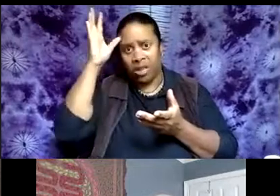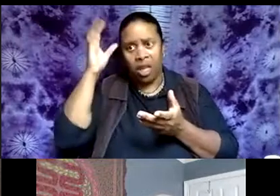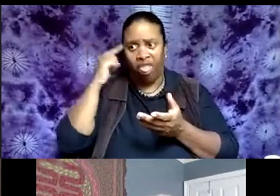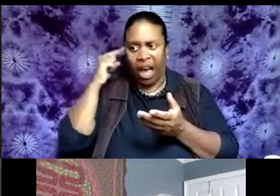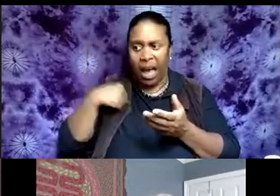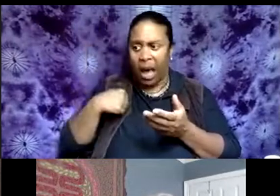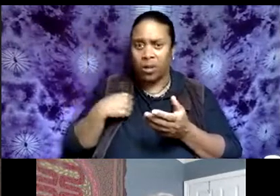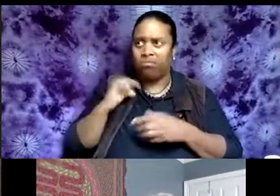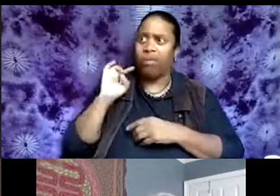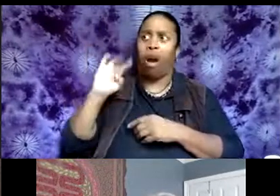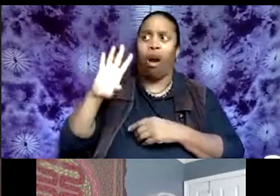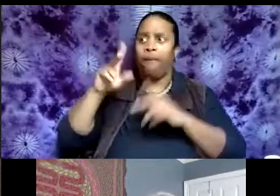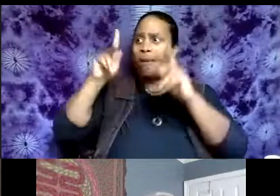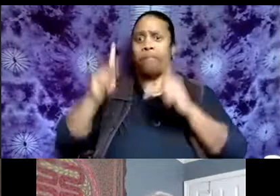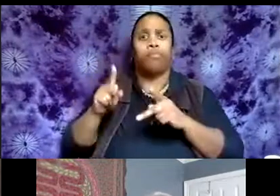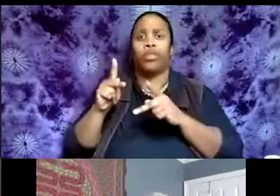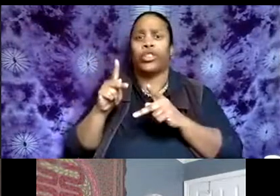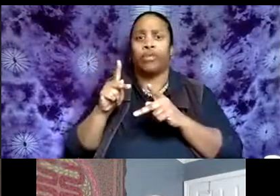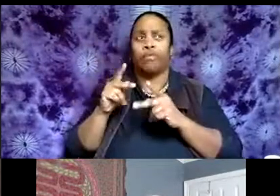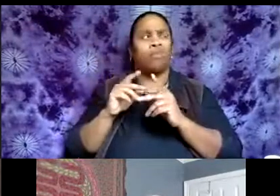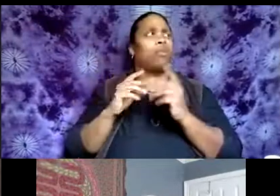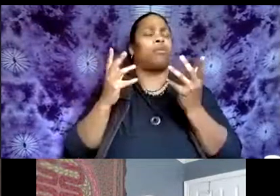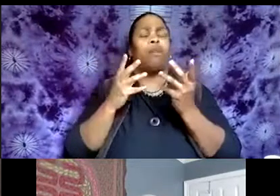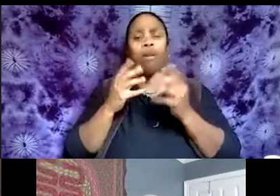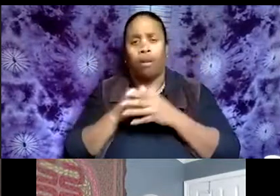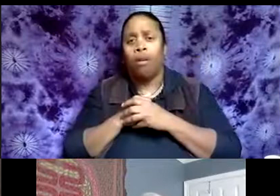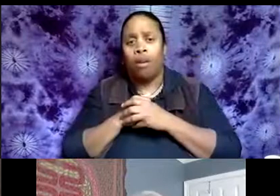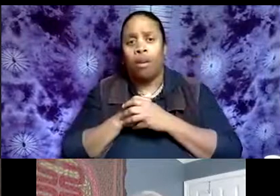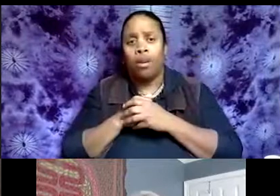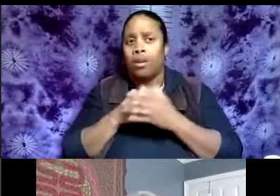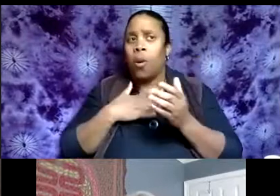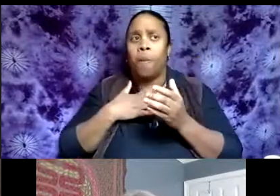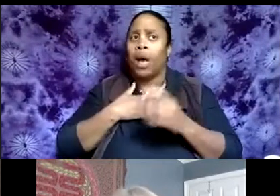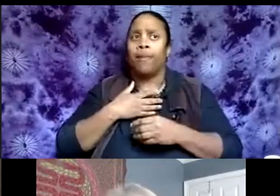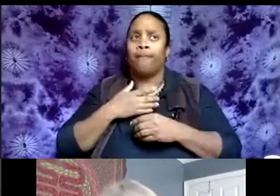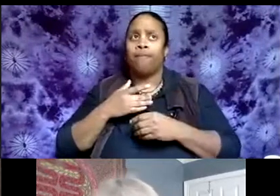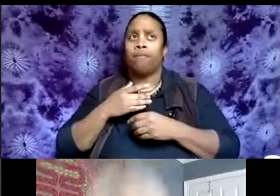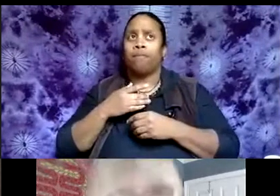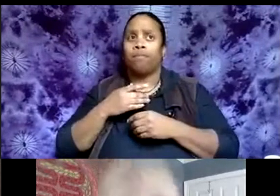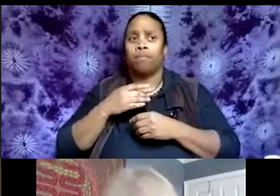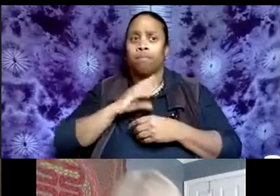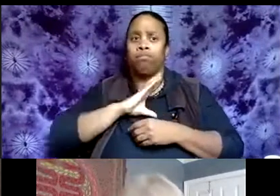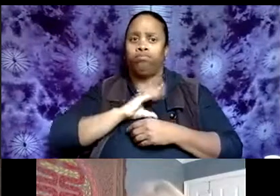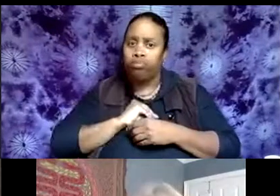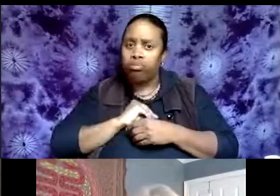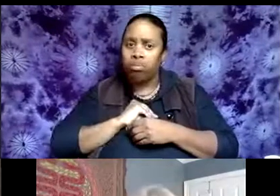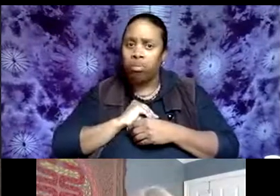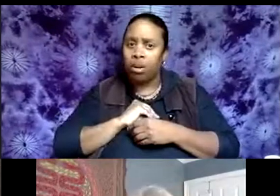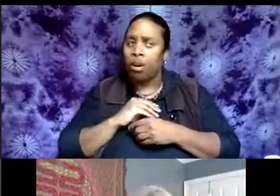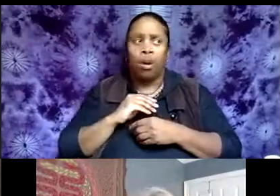just a horrible person in so many different ways. And my self-esteem was horrible. I just, it was in the